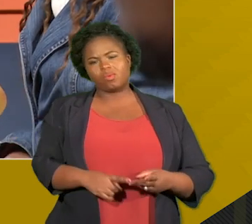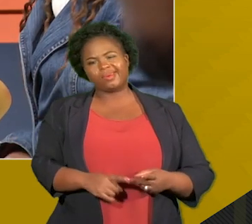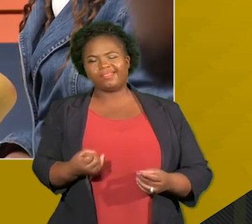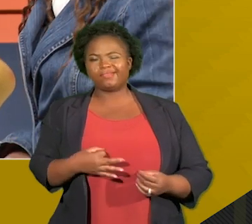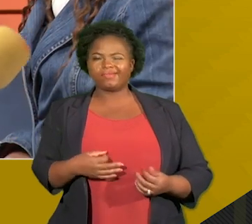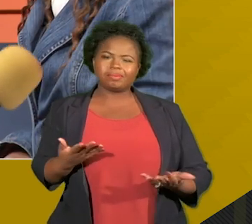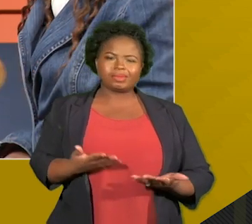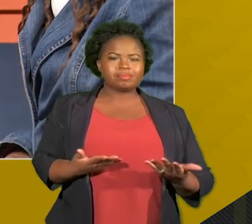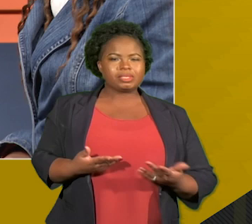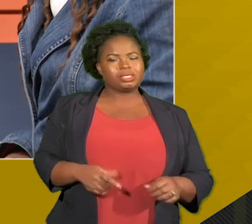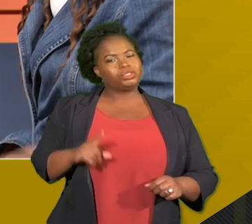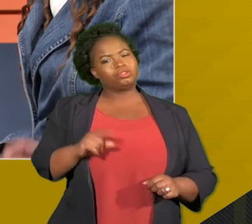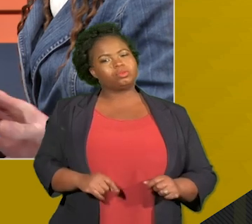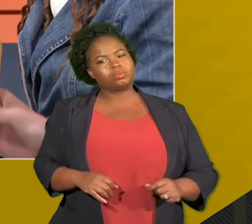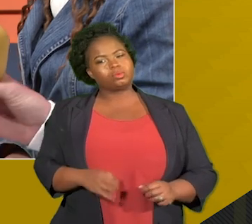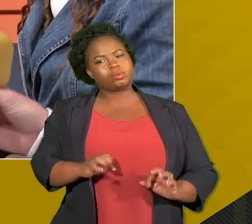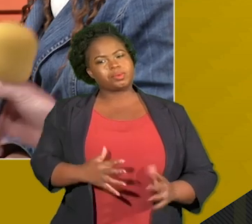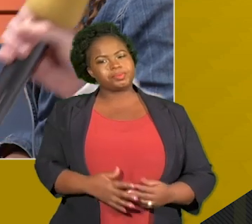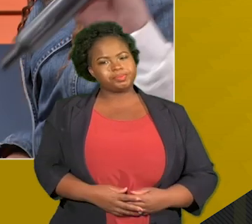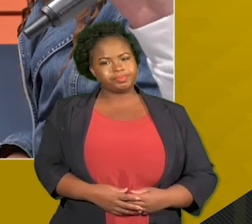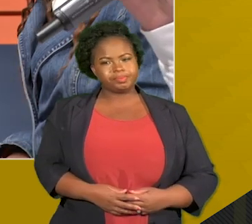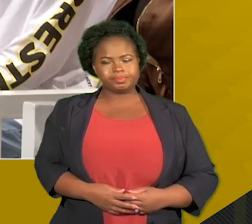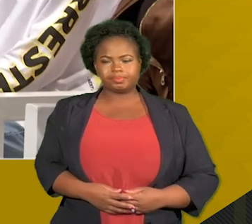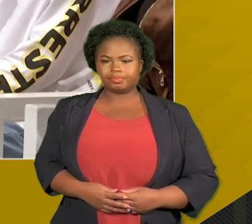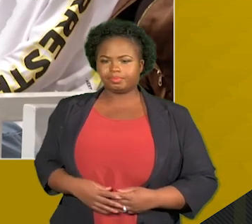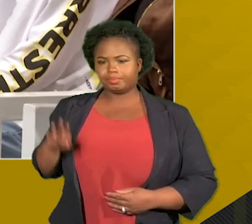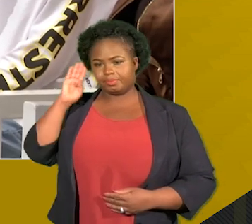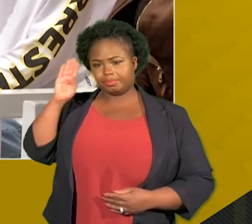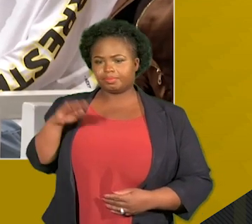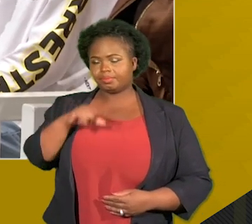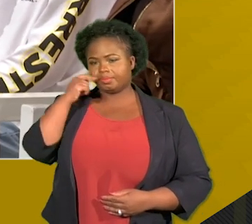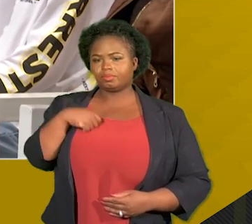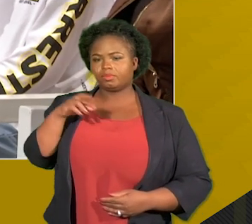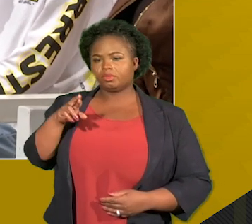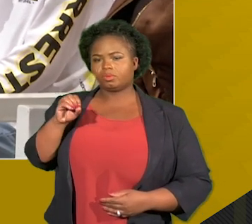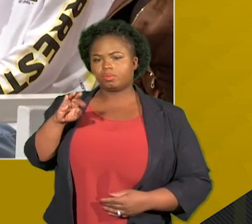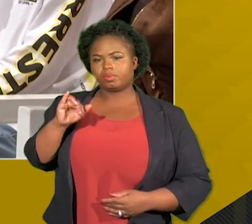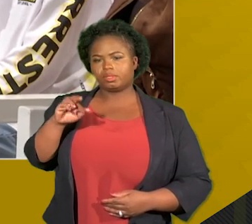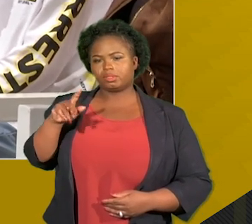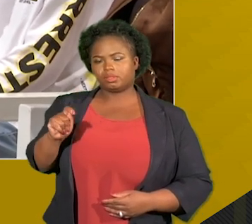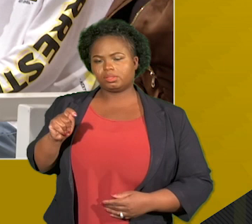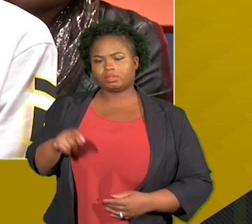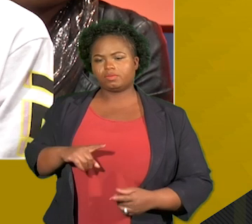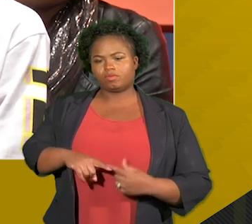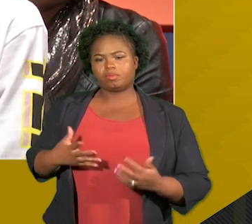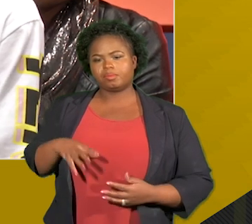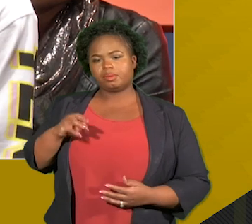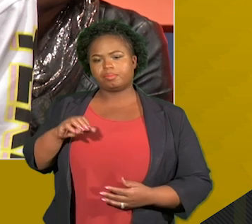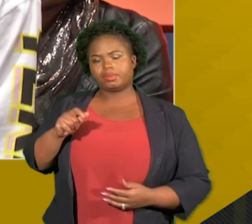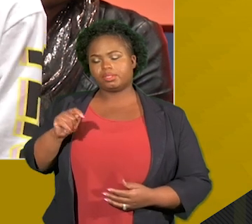breaking into the market your art? Kupon to have a mic, Papa. Kalibito ke Robert, Wahaskotana, Kitsuko ko